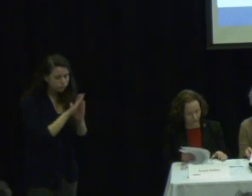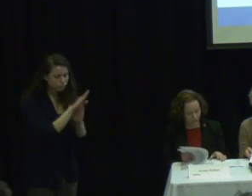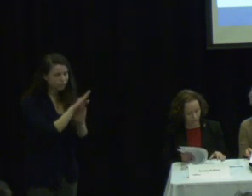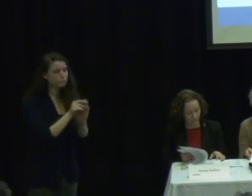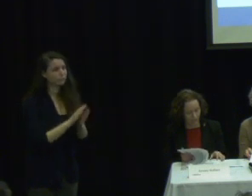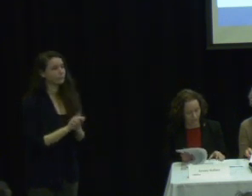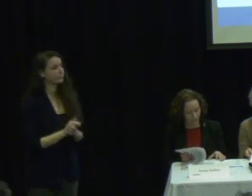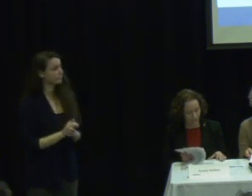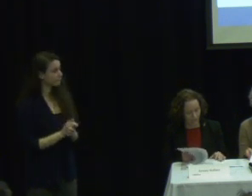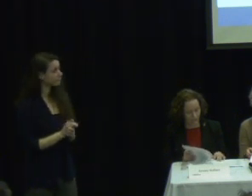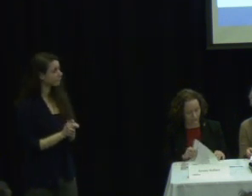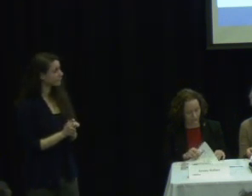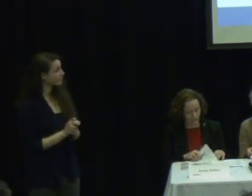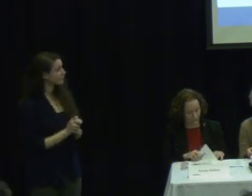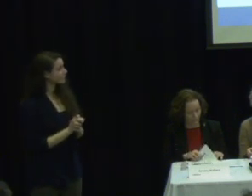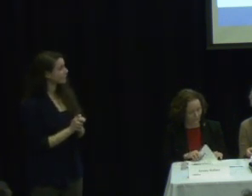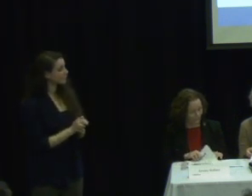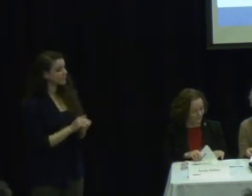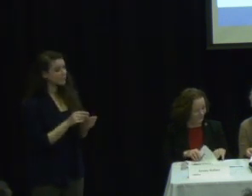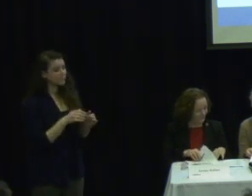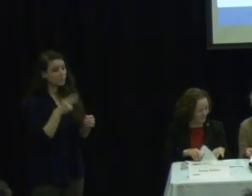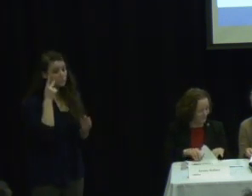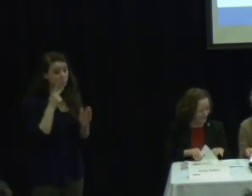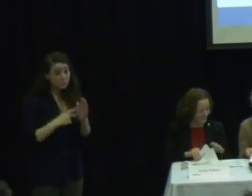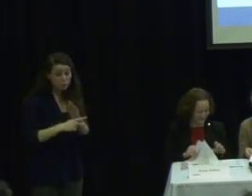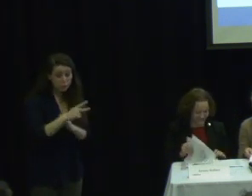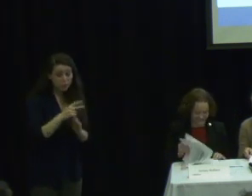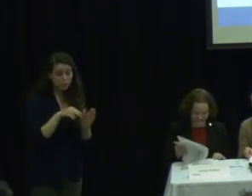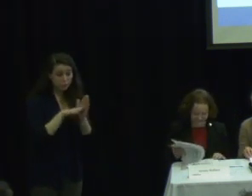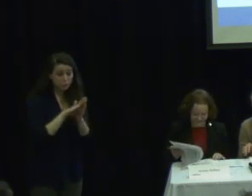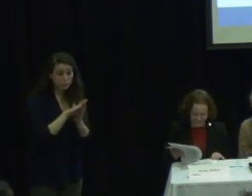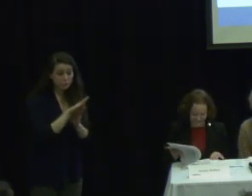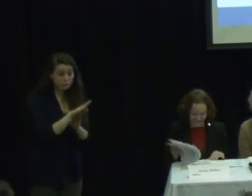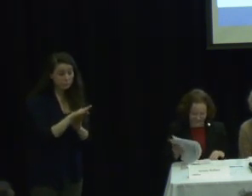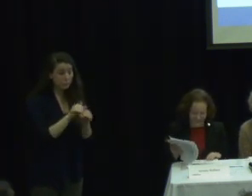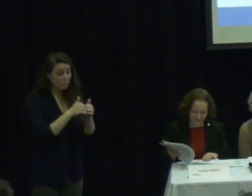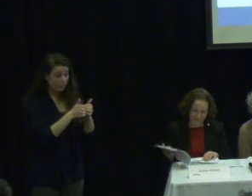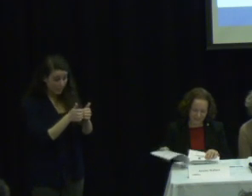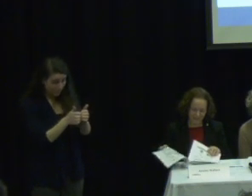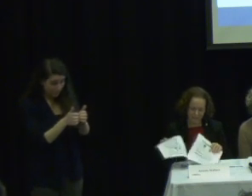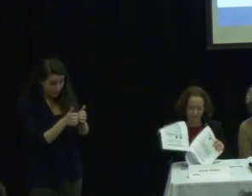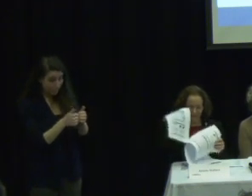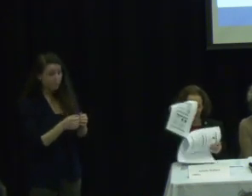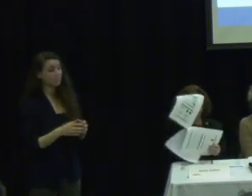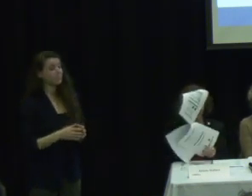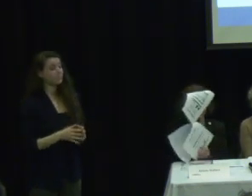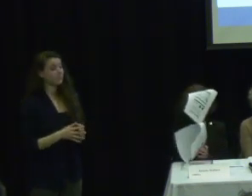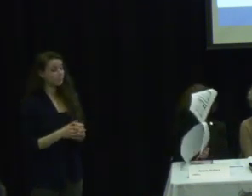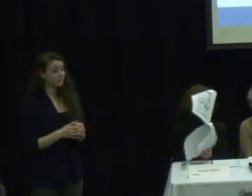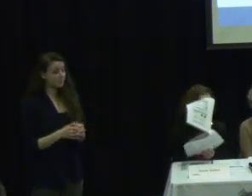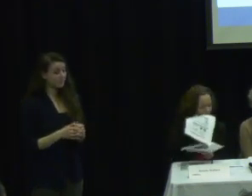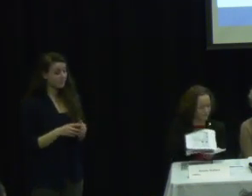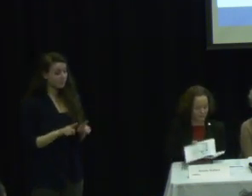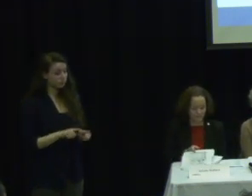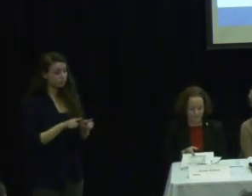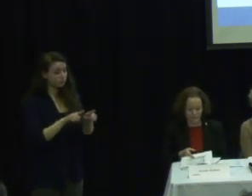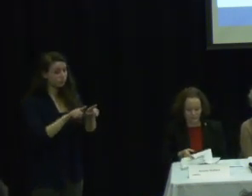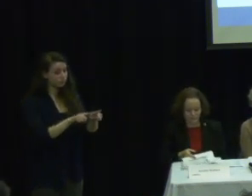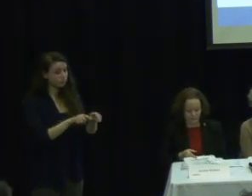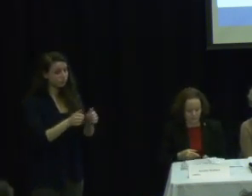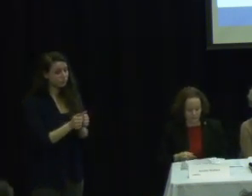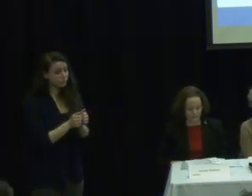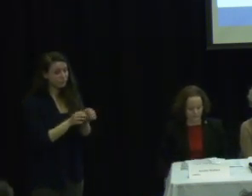how our projections going forward have to line up with actual performance. And so this is something that, since I've been here